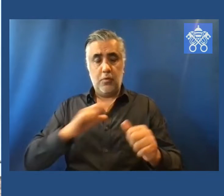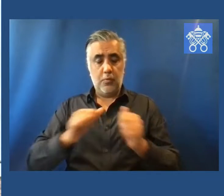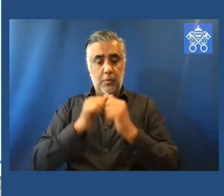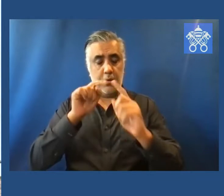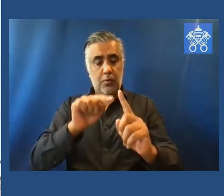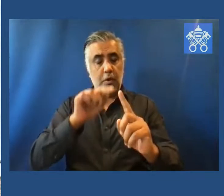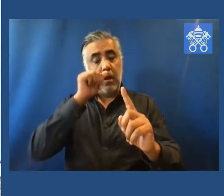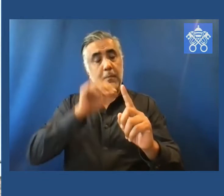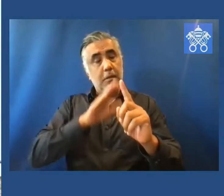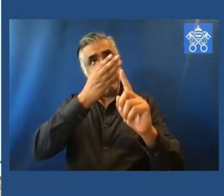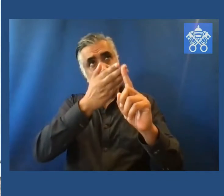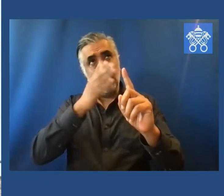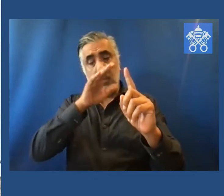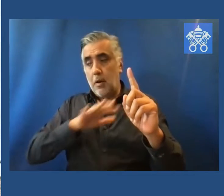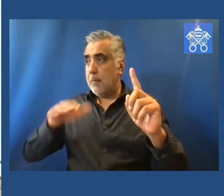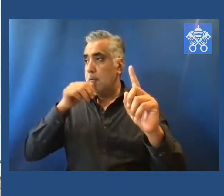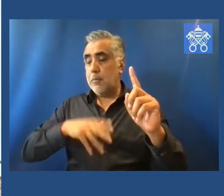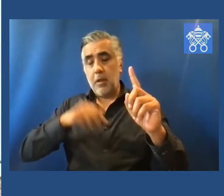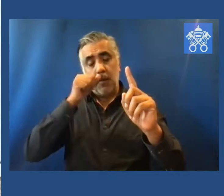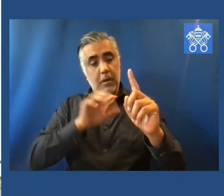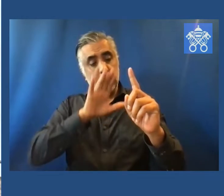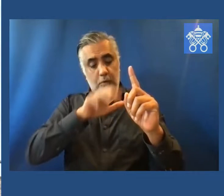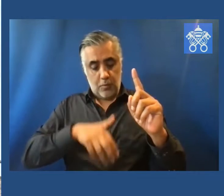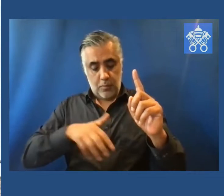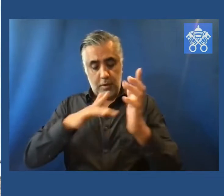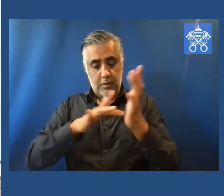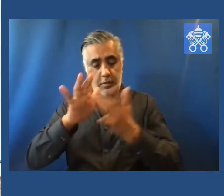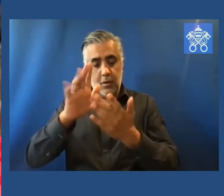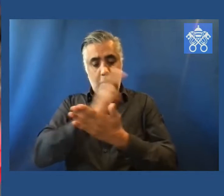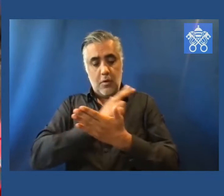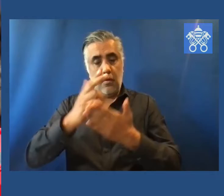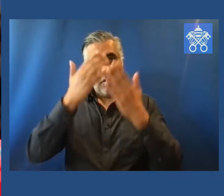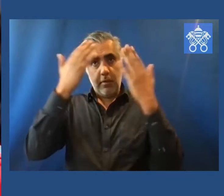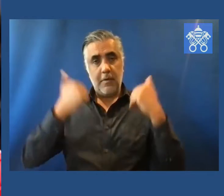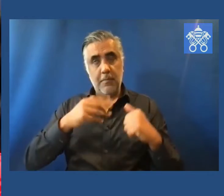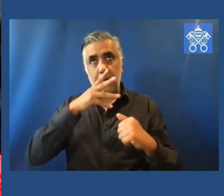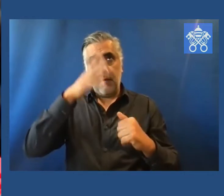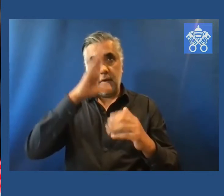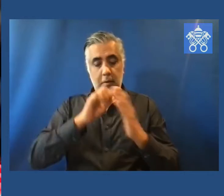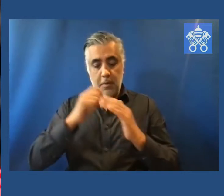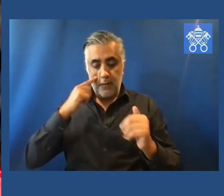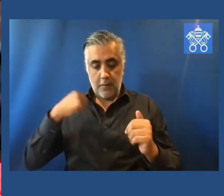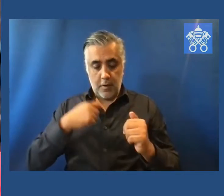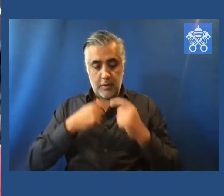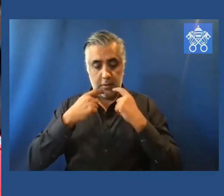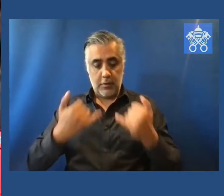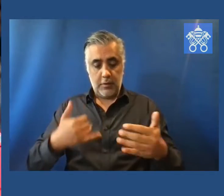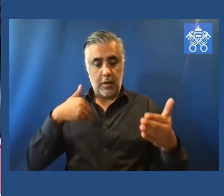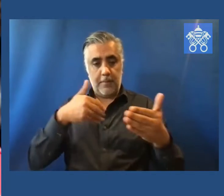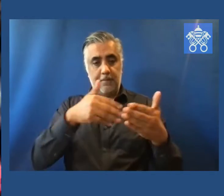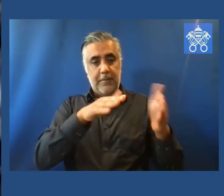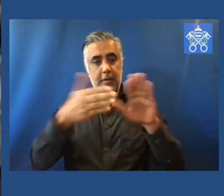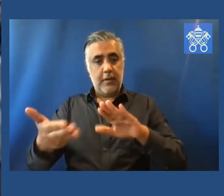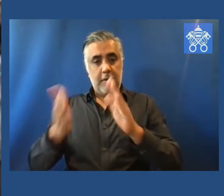tecum, benedicta tu mulieribus et benedicto fructus ventris tui, Iesus. Sancta Maria, Mater Dei, ora pro